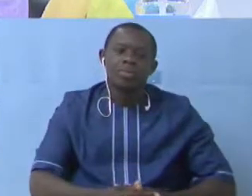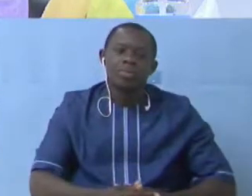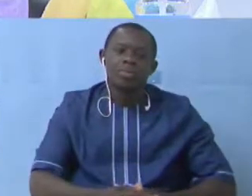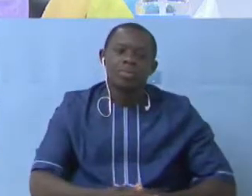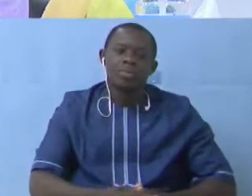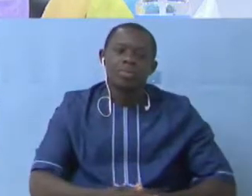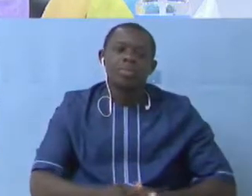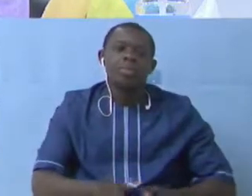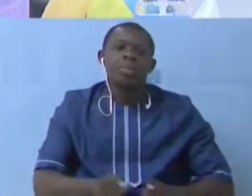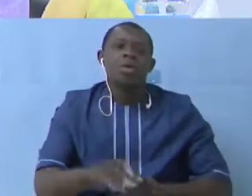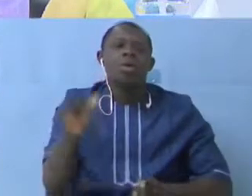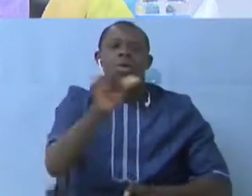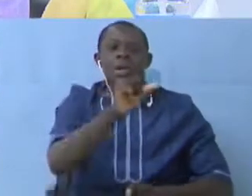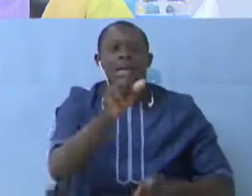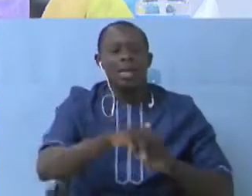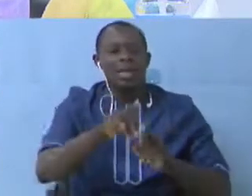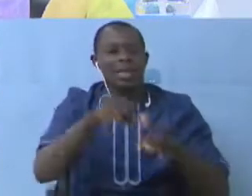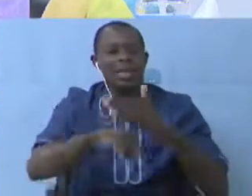the Nima region.